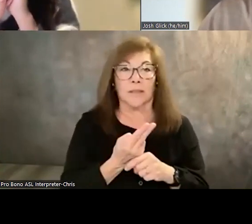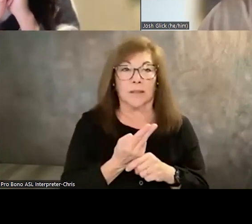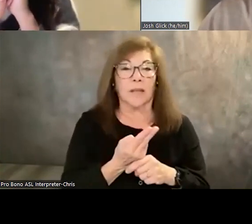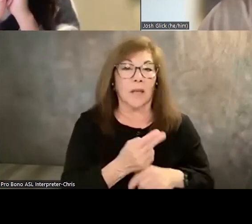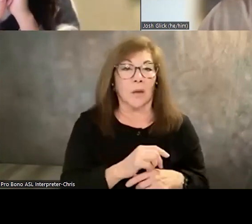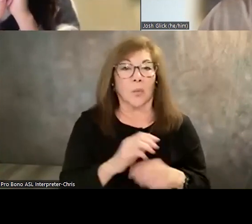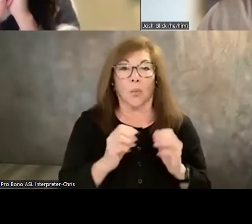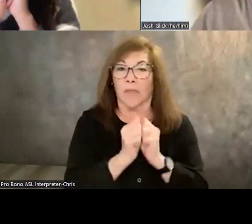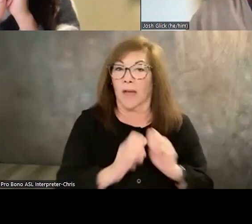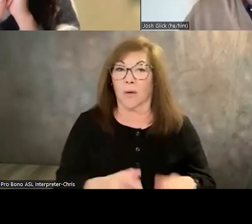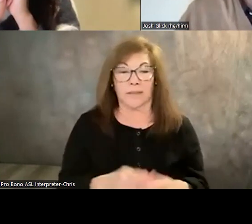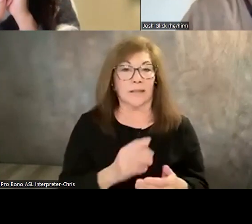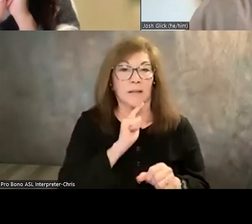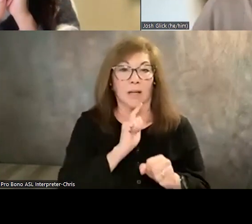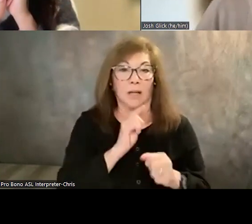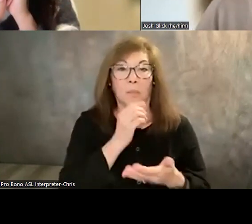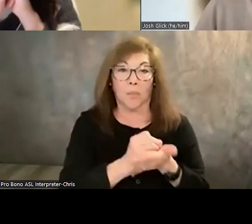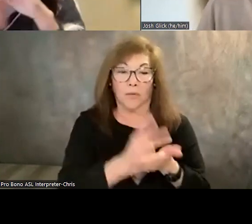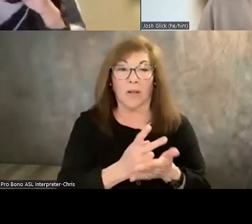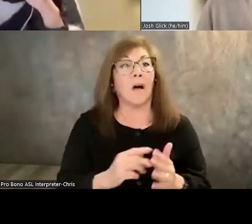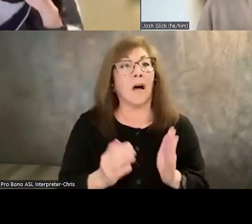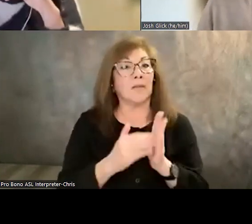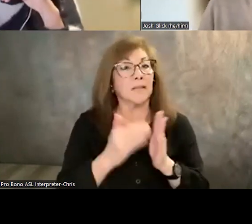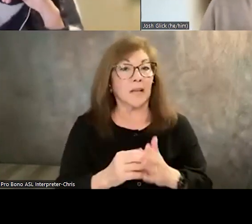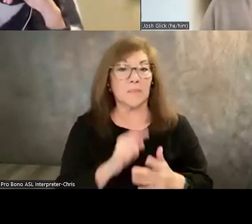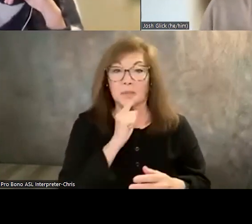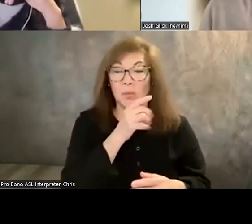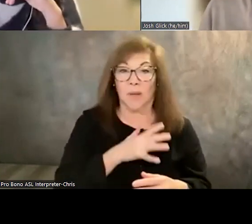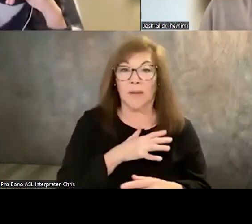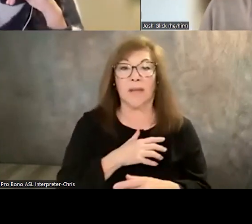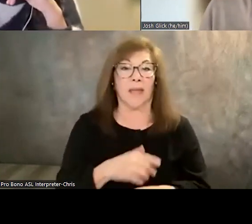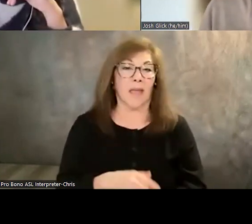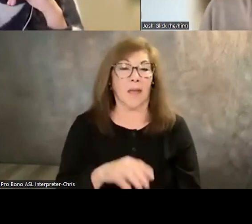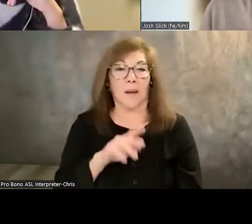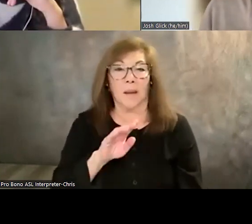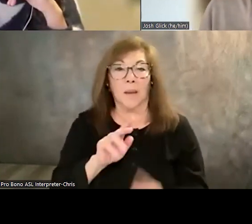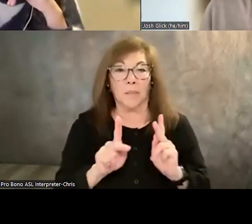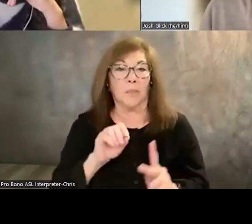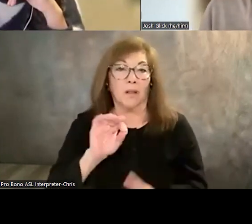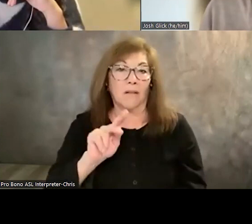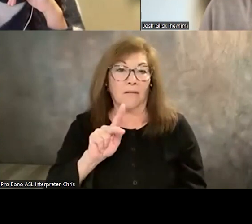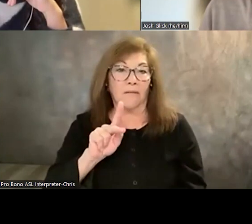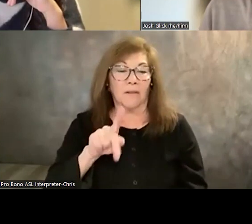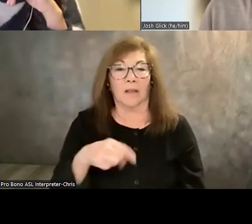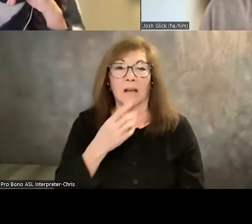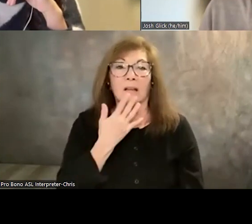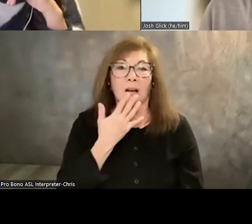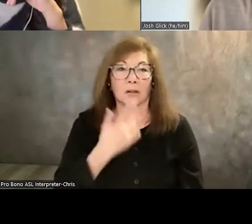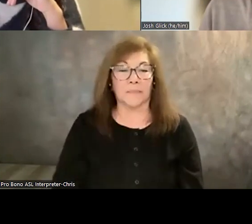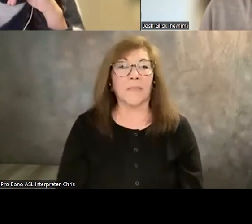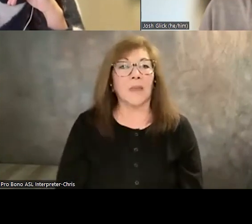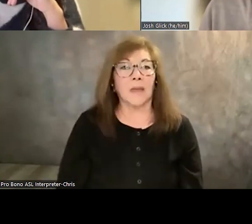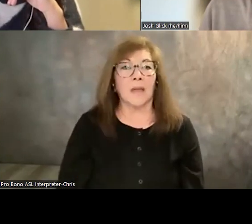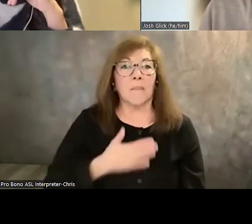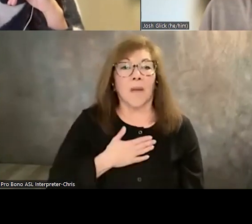consent against often women and minoritized people, we've actually set up a campaign called My Image, My